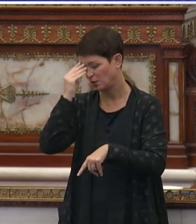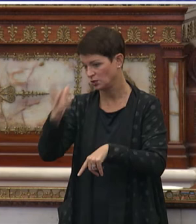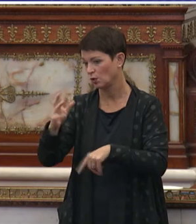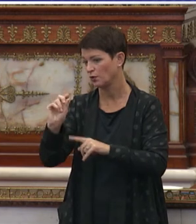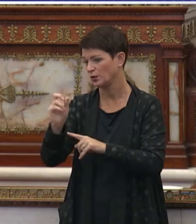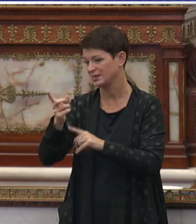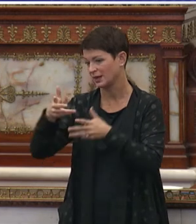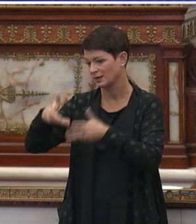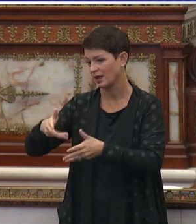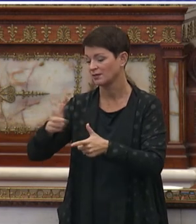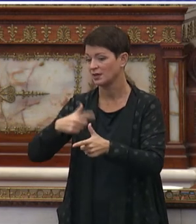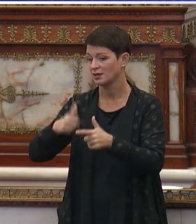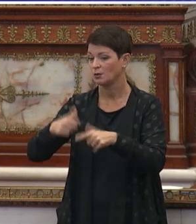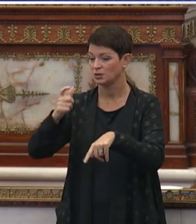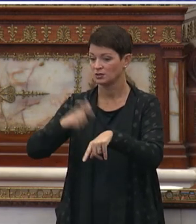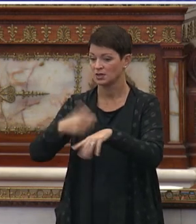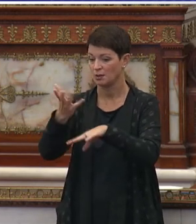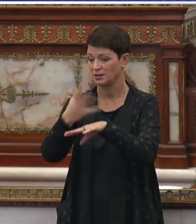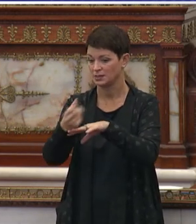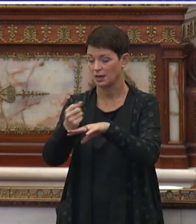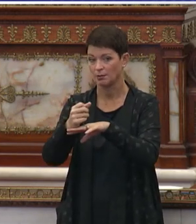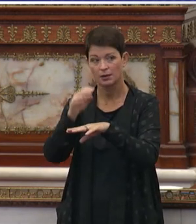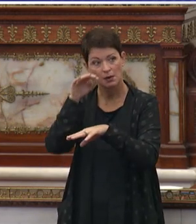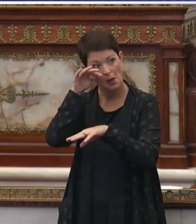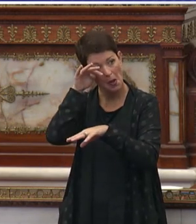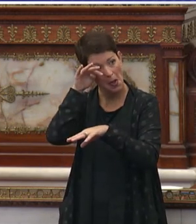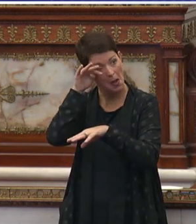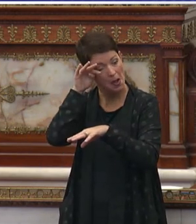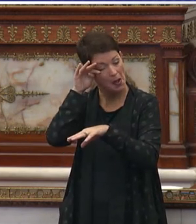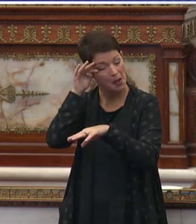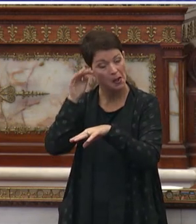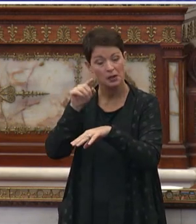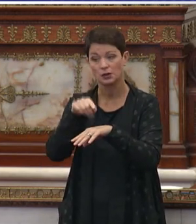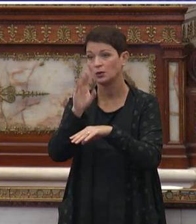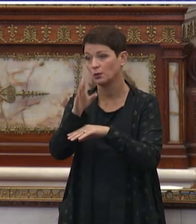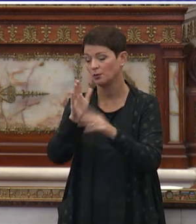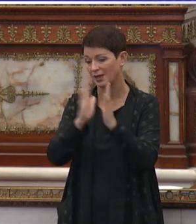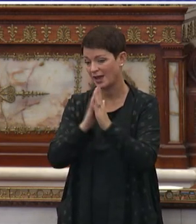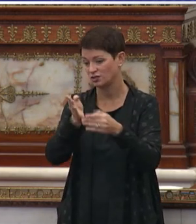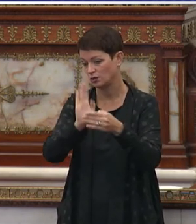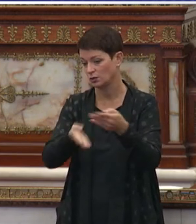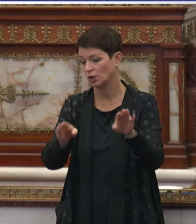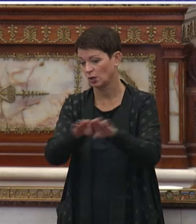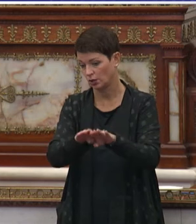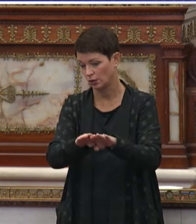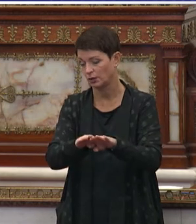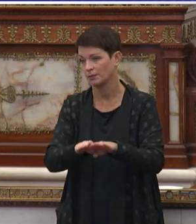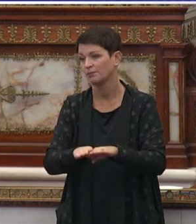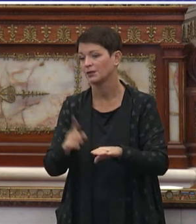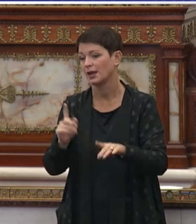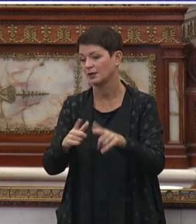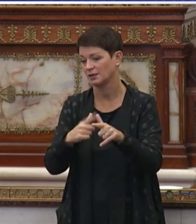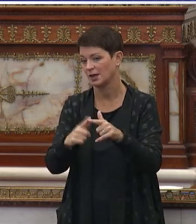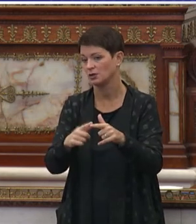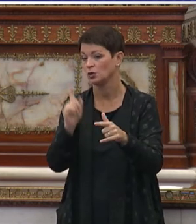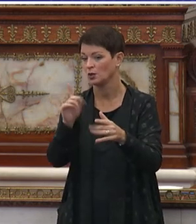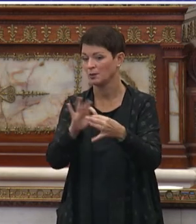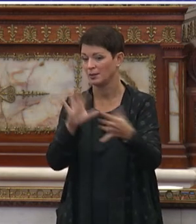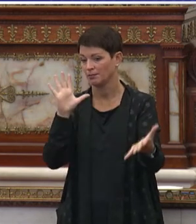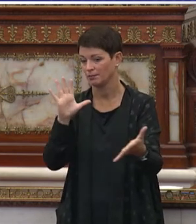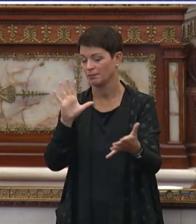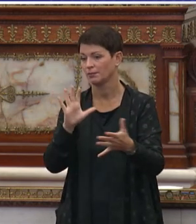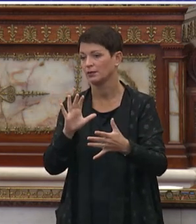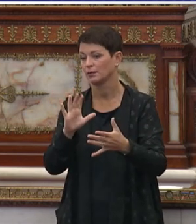that. And once your time, your allotted time has passed, you will be asked to conclude your remarks. And shortly thereafter, you will be muted